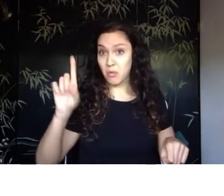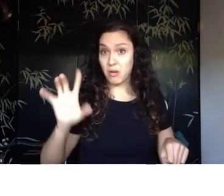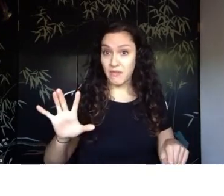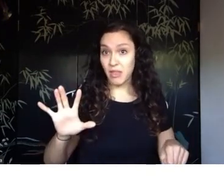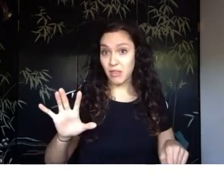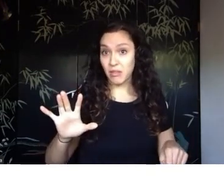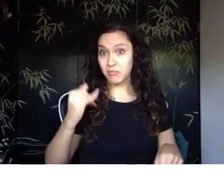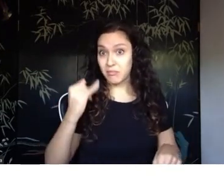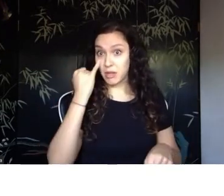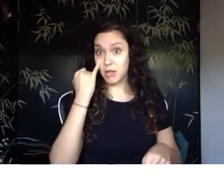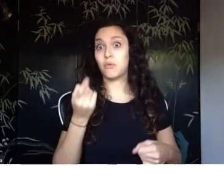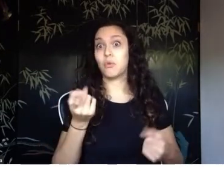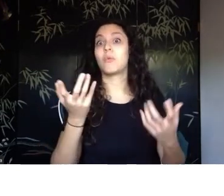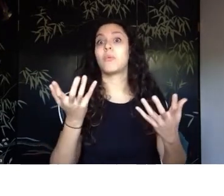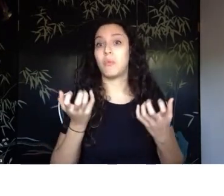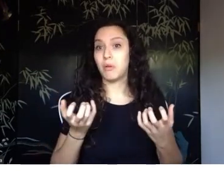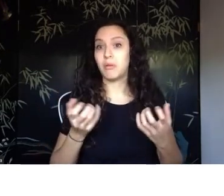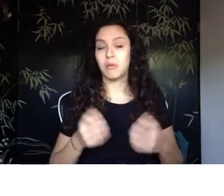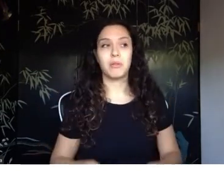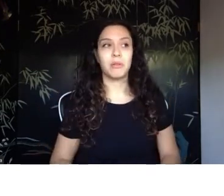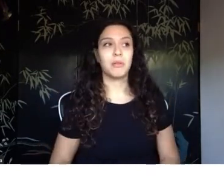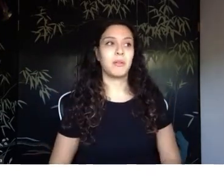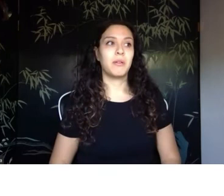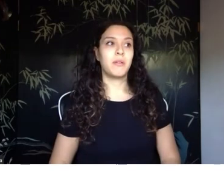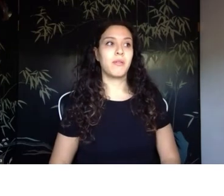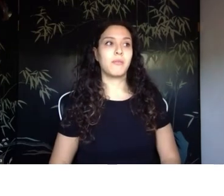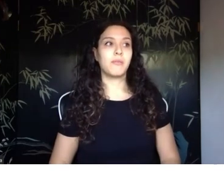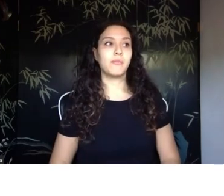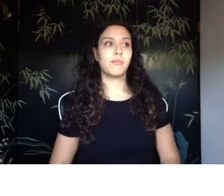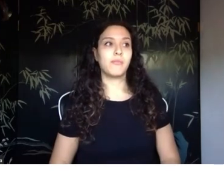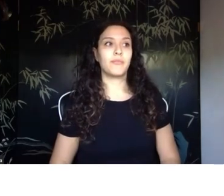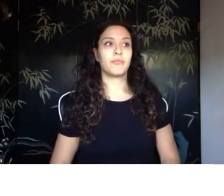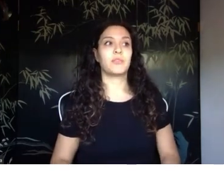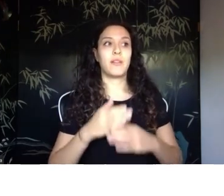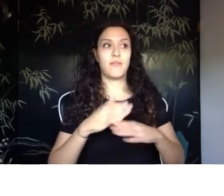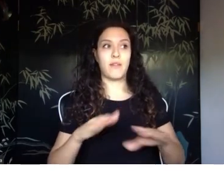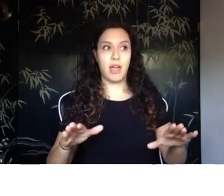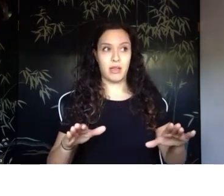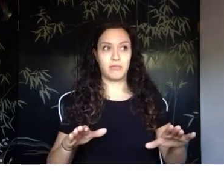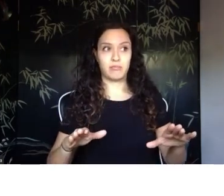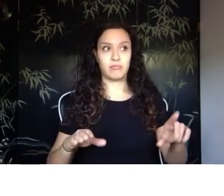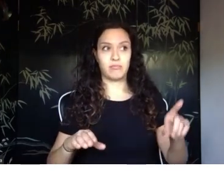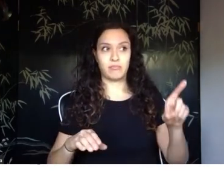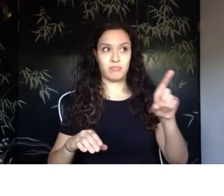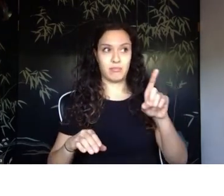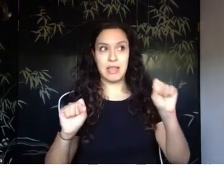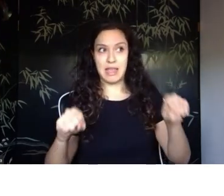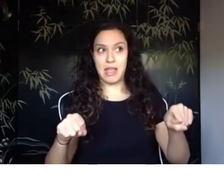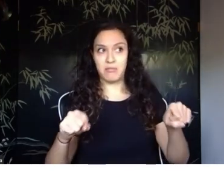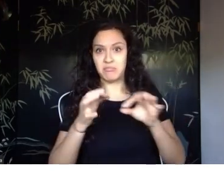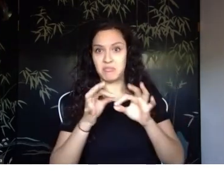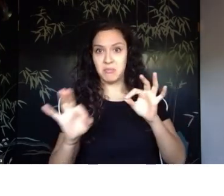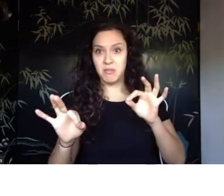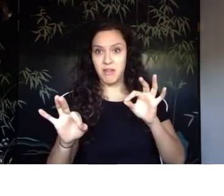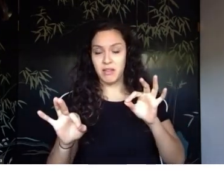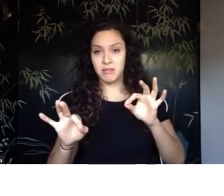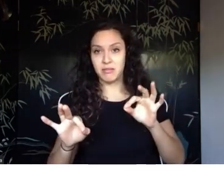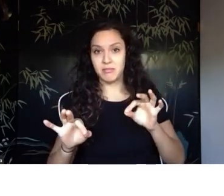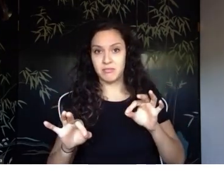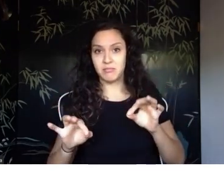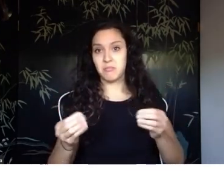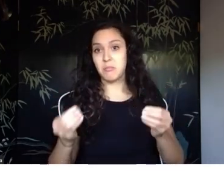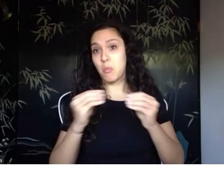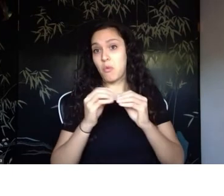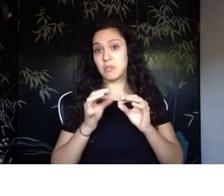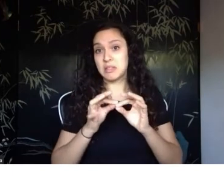simplify that to equal 1/5 if you really wanted to. Divide by 3 top and bottom. If you want to